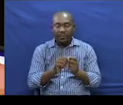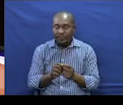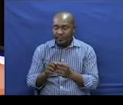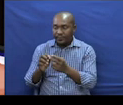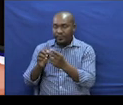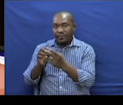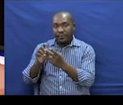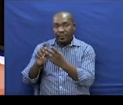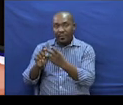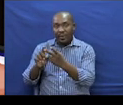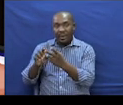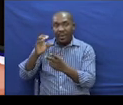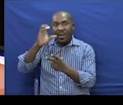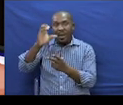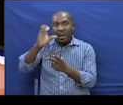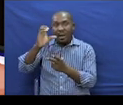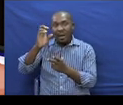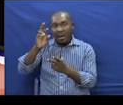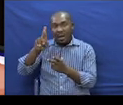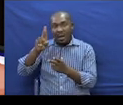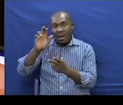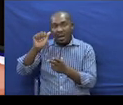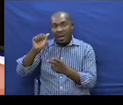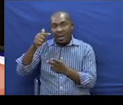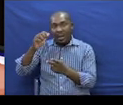and kratos,